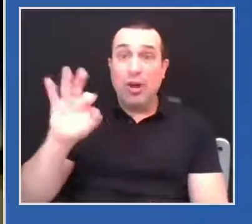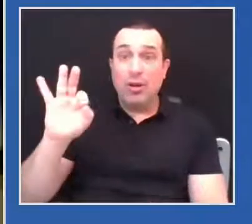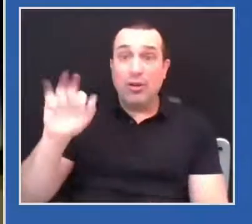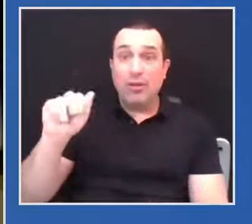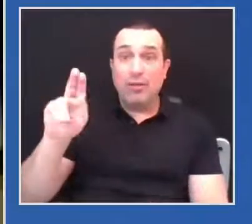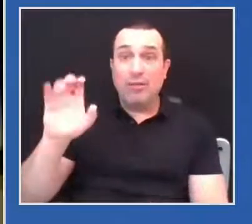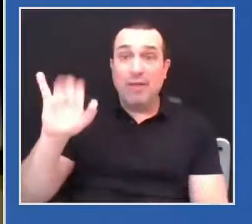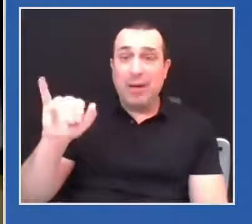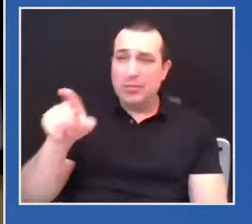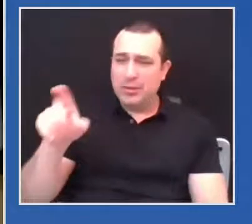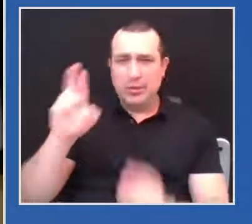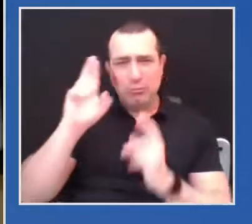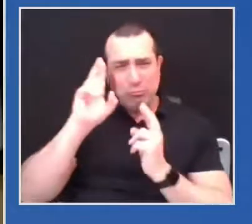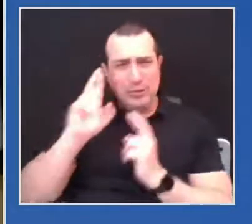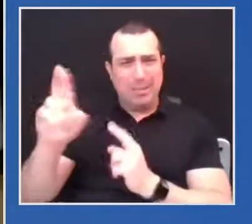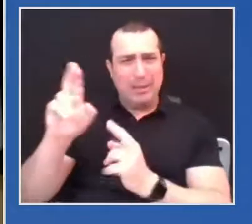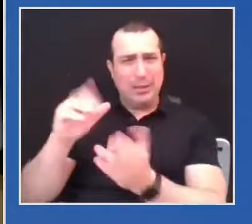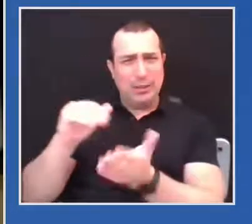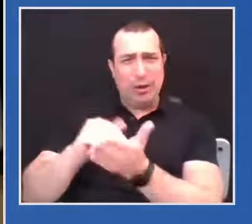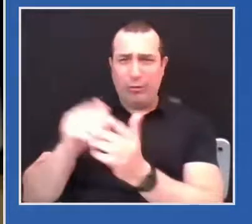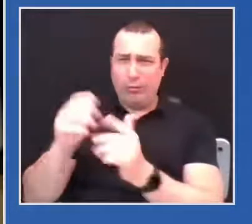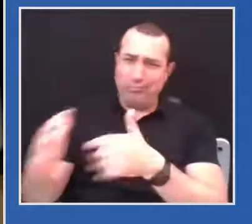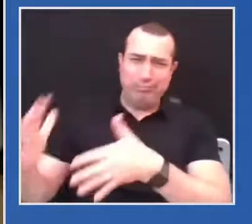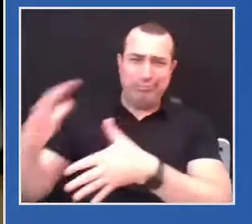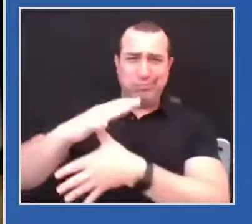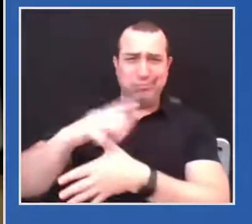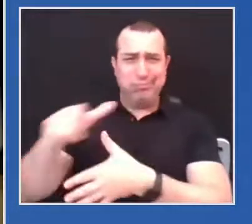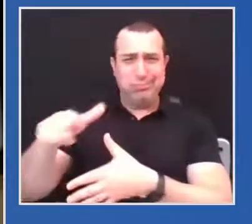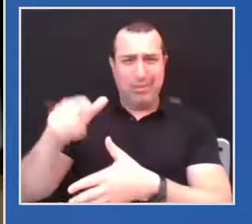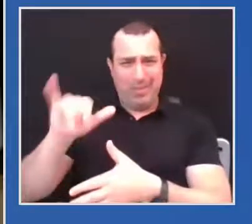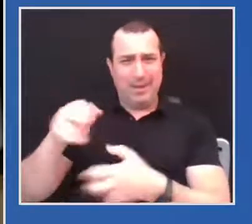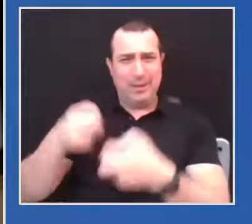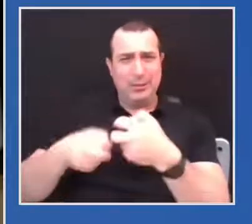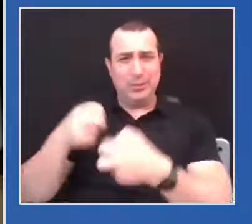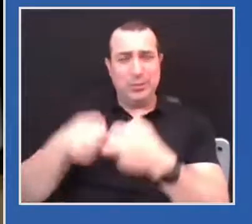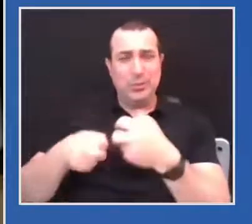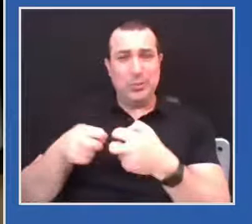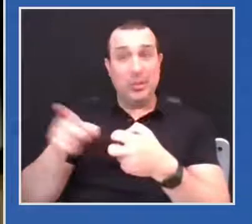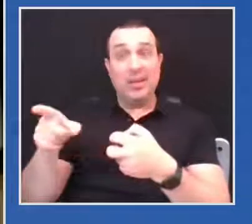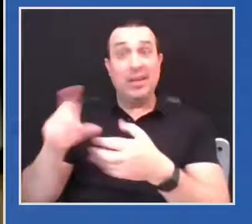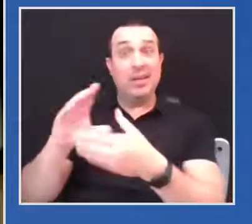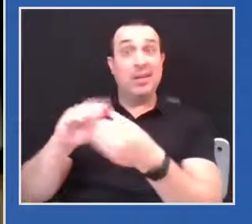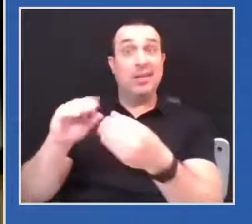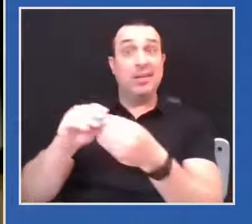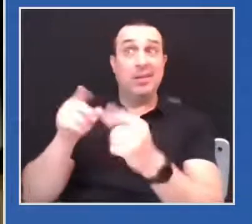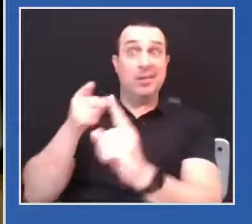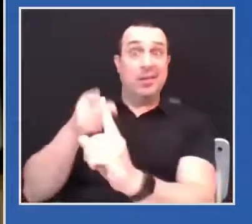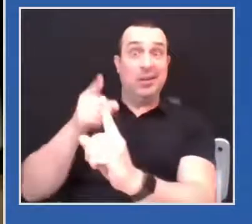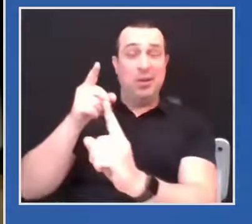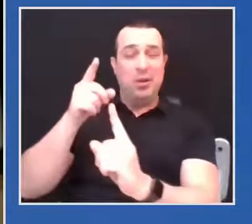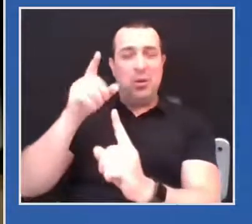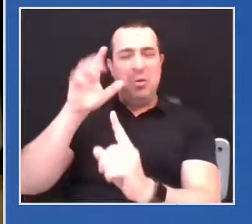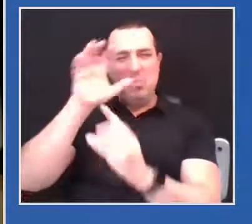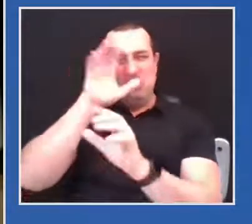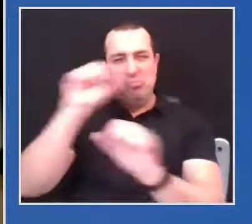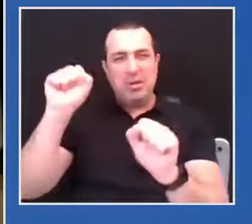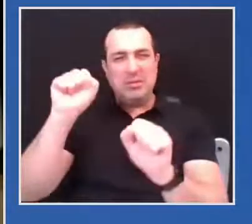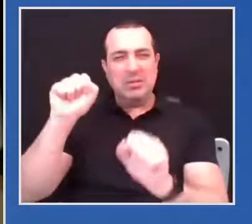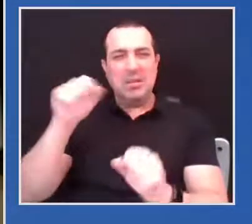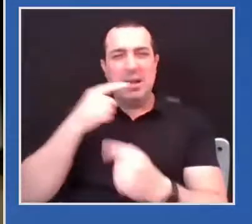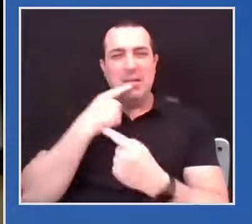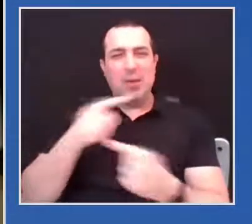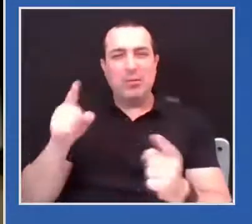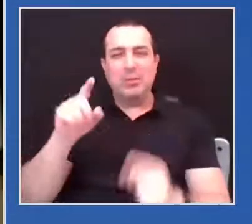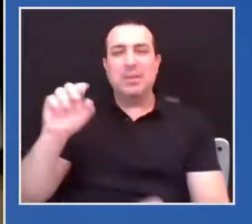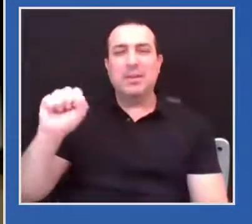on these issues, referred to the president's announcement on the Supreme Court in the Rose Garden using the